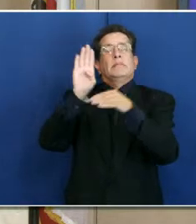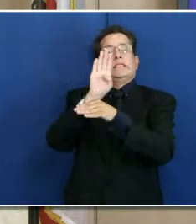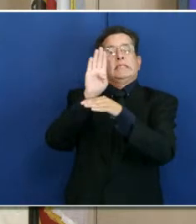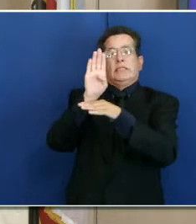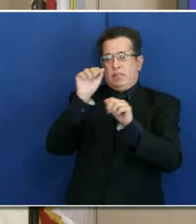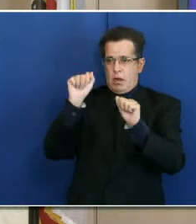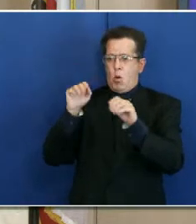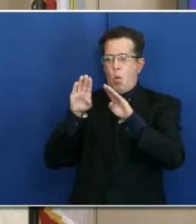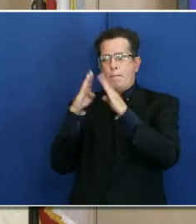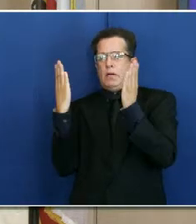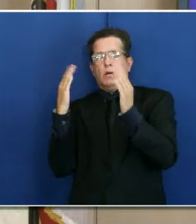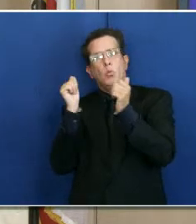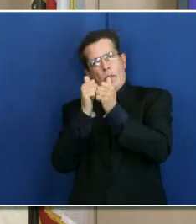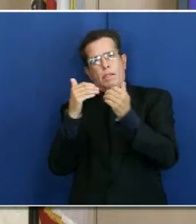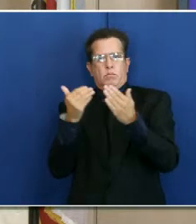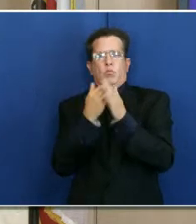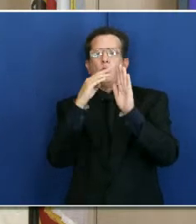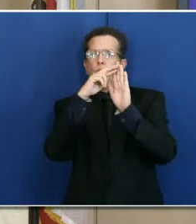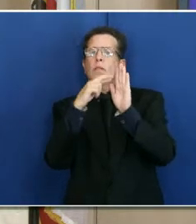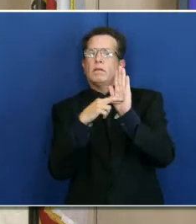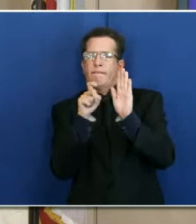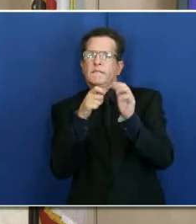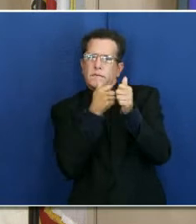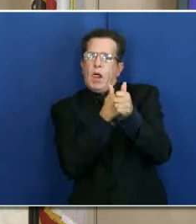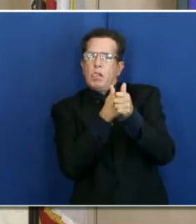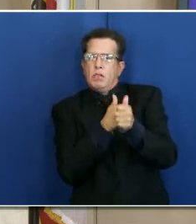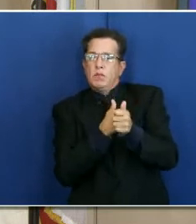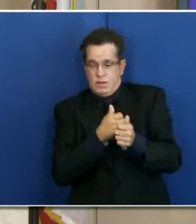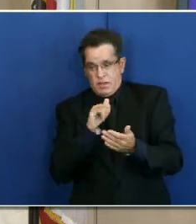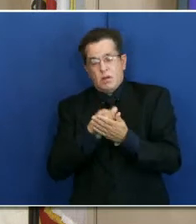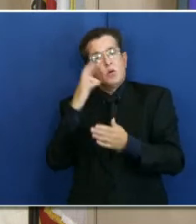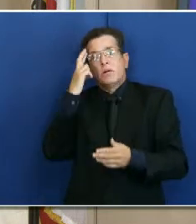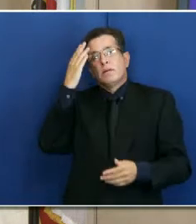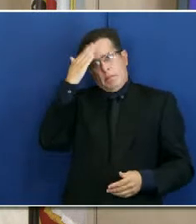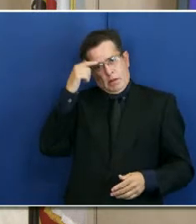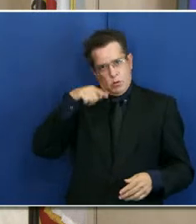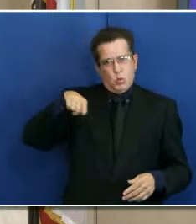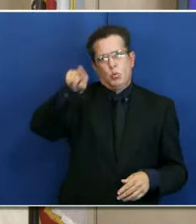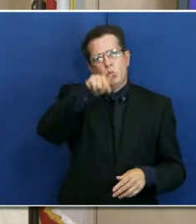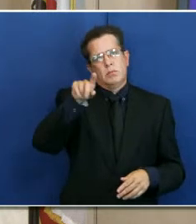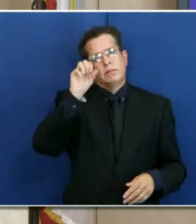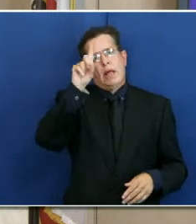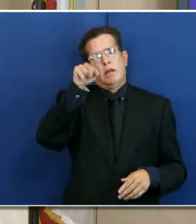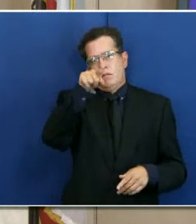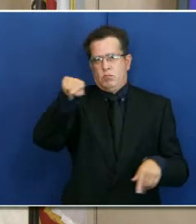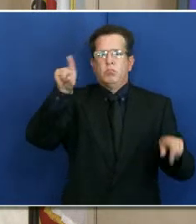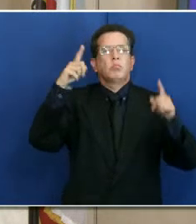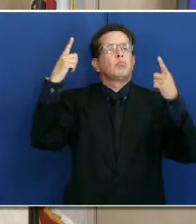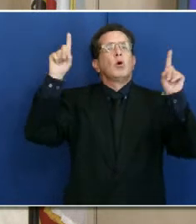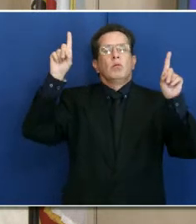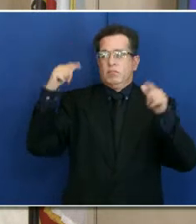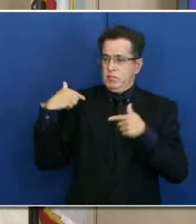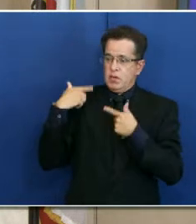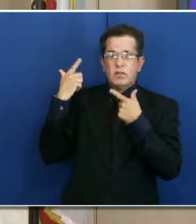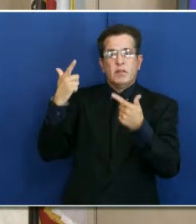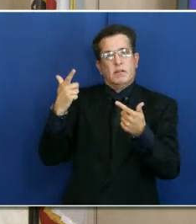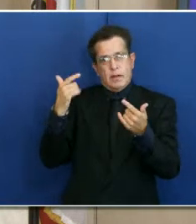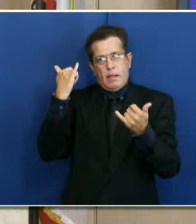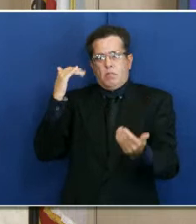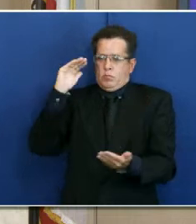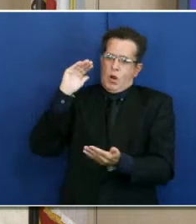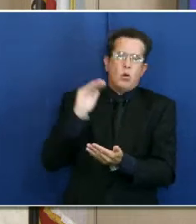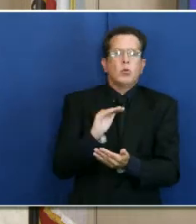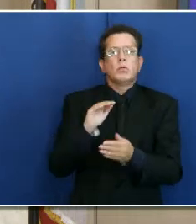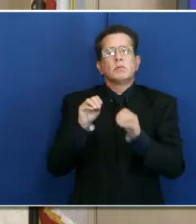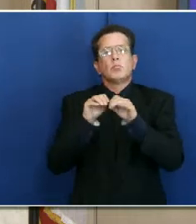restrictions. That's because of you, San Diego, and your efforts over the last several weeks to allow the spread of the virus to